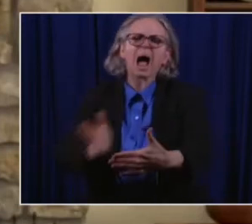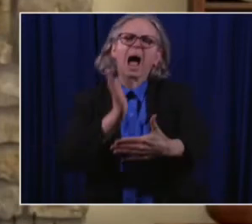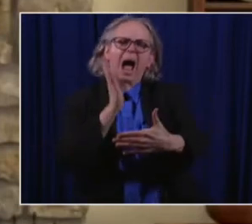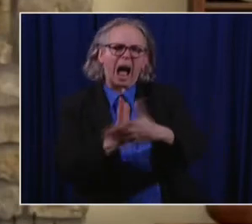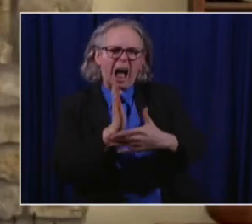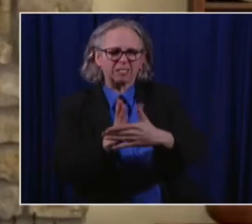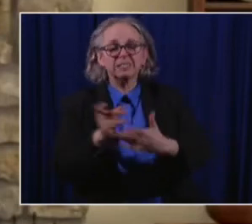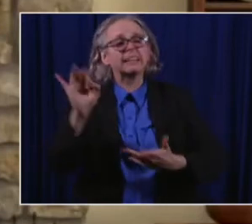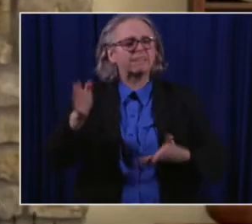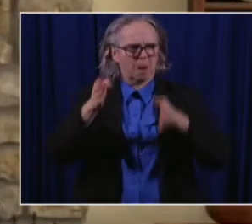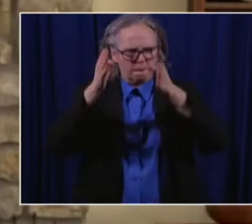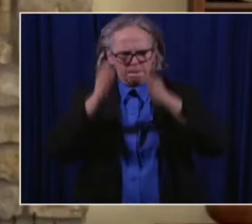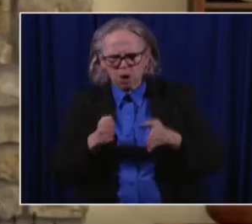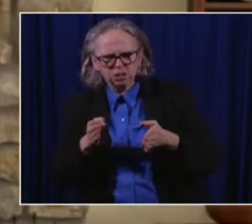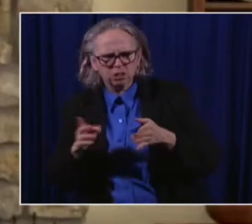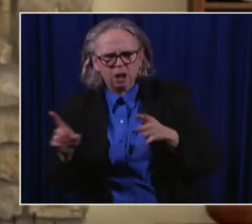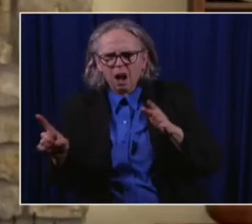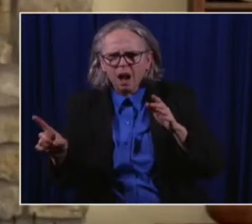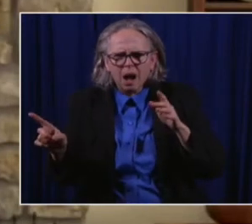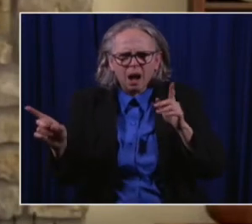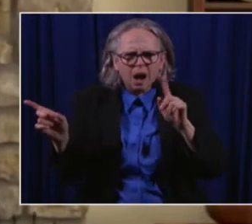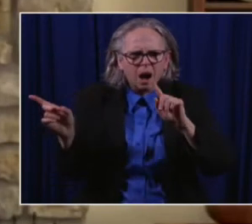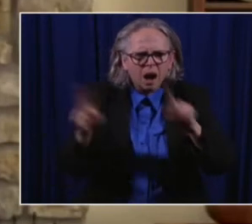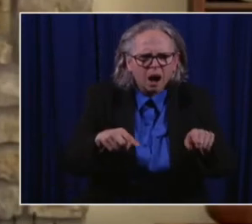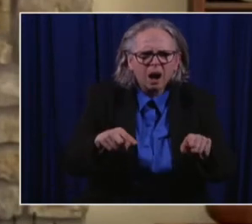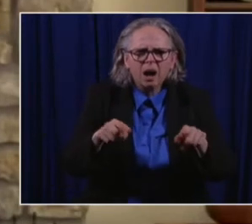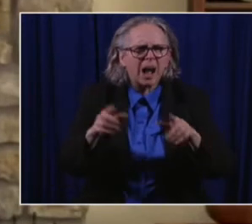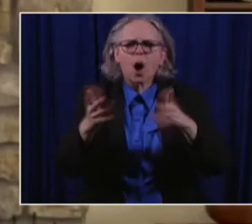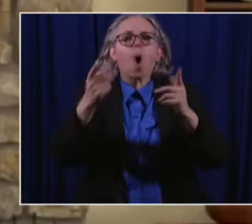up, on a case today,